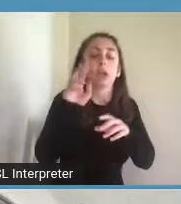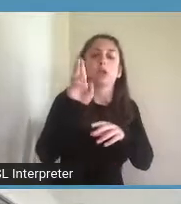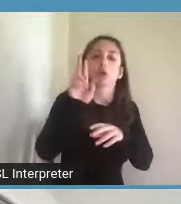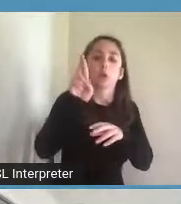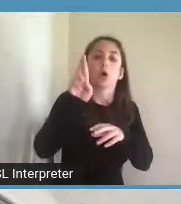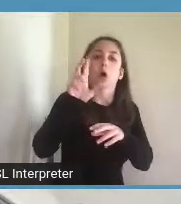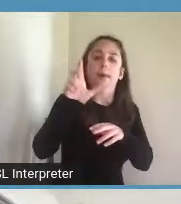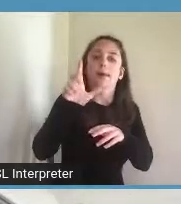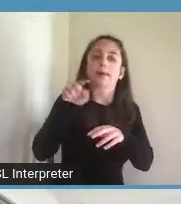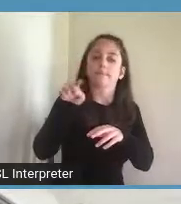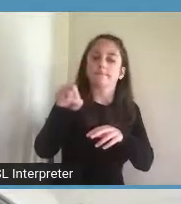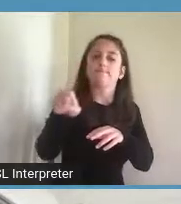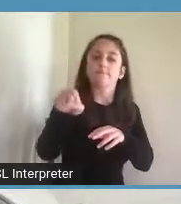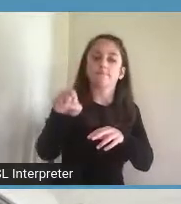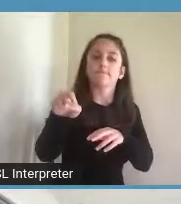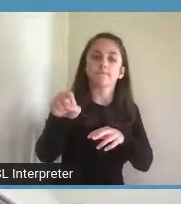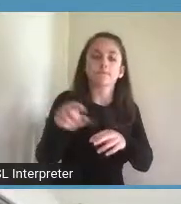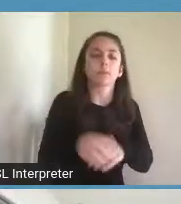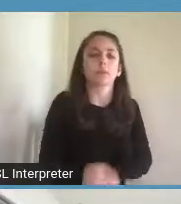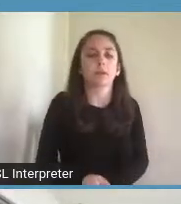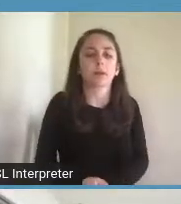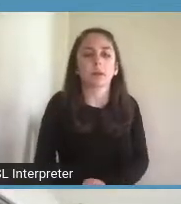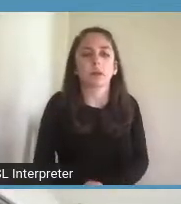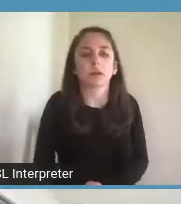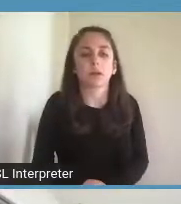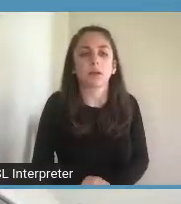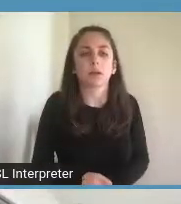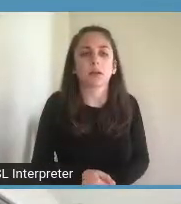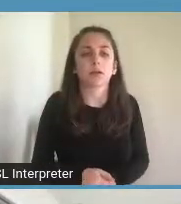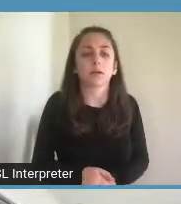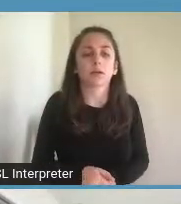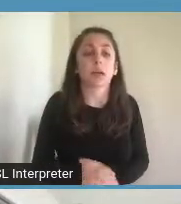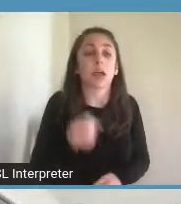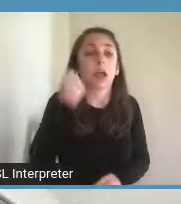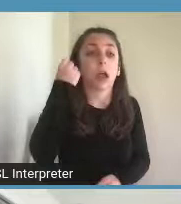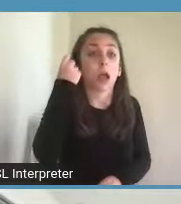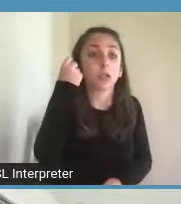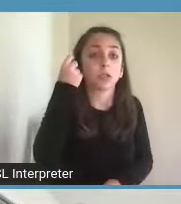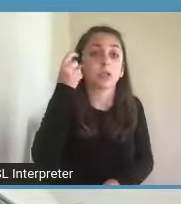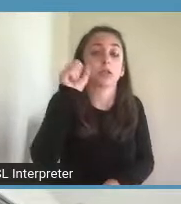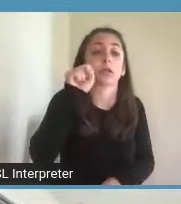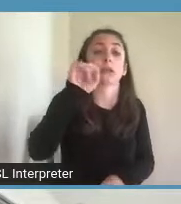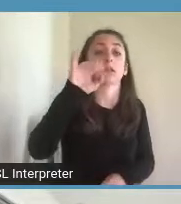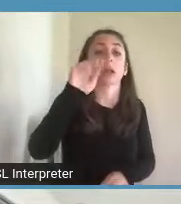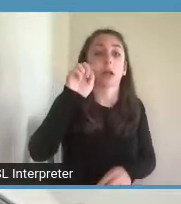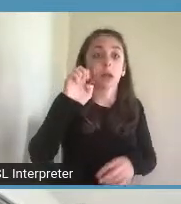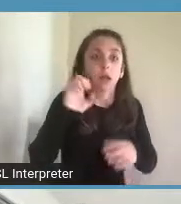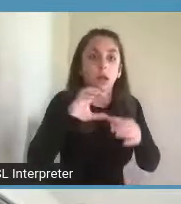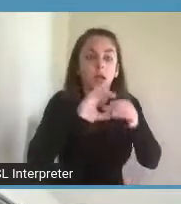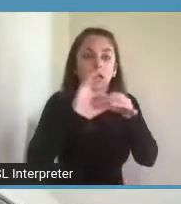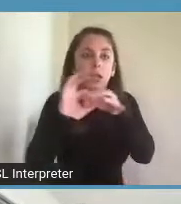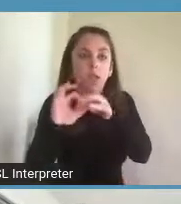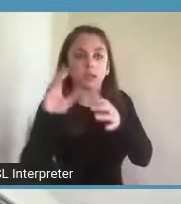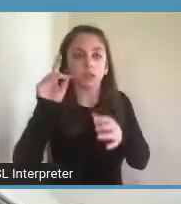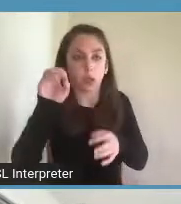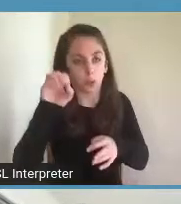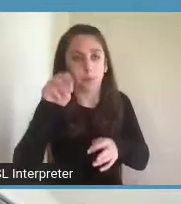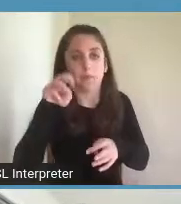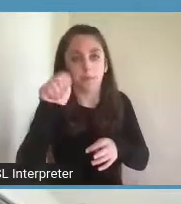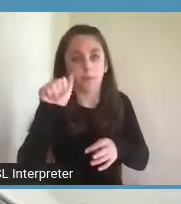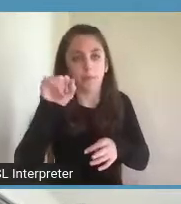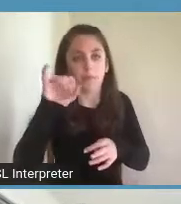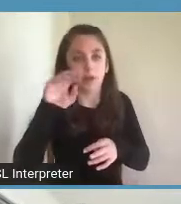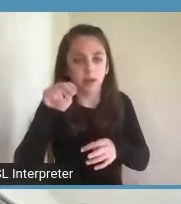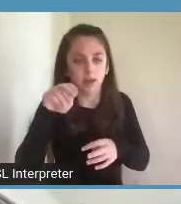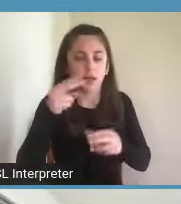search.google.com/search console, and make sure that your site is registered there, your domain name is registered there, you can start to get insights